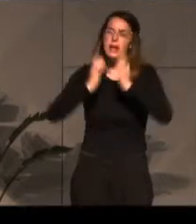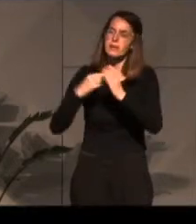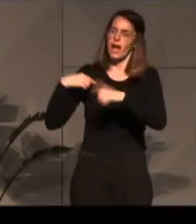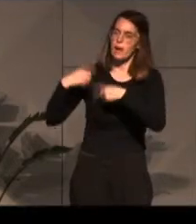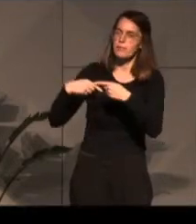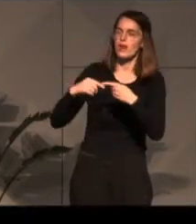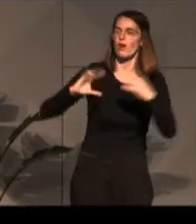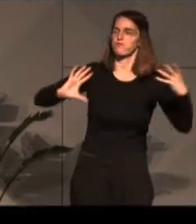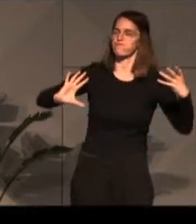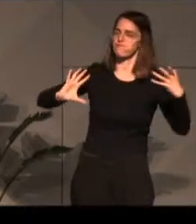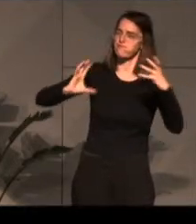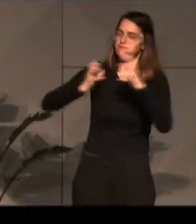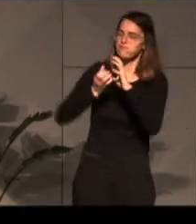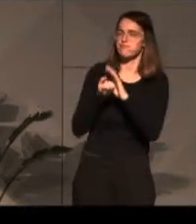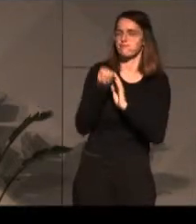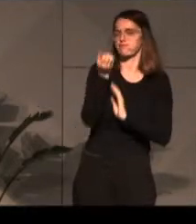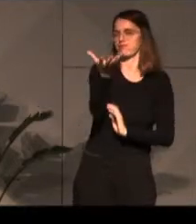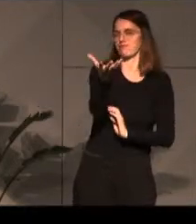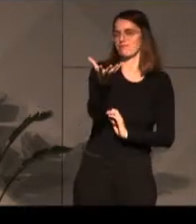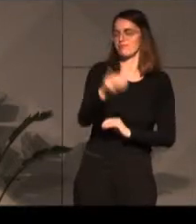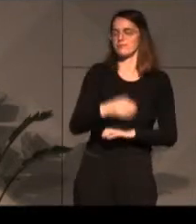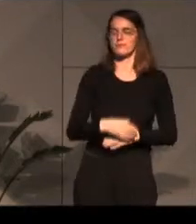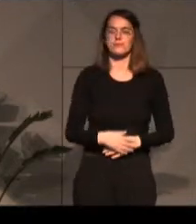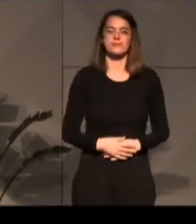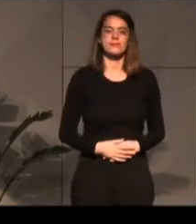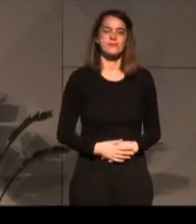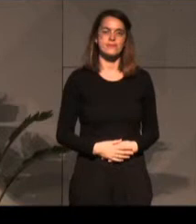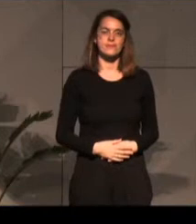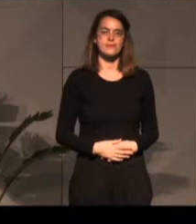you this overall expedition and summing it up.